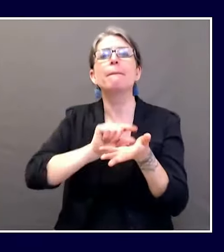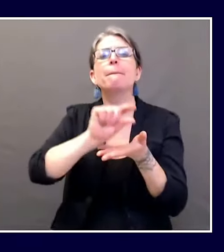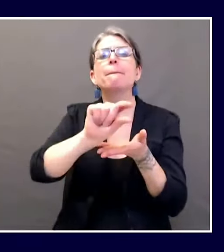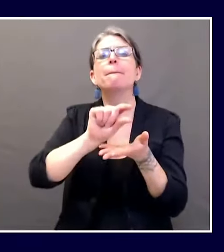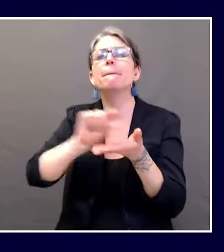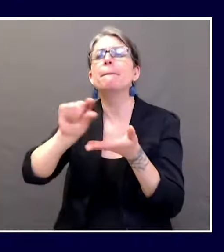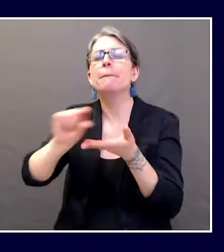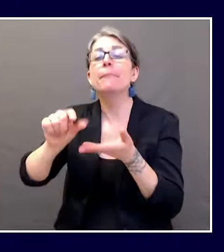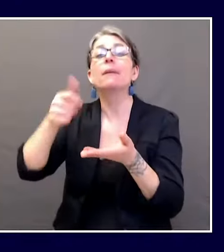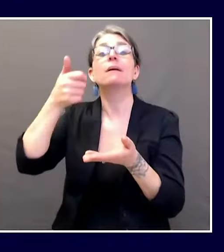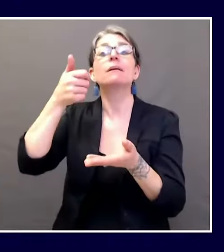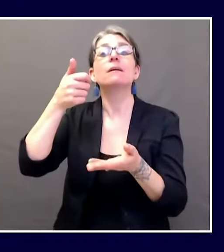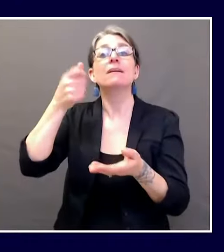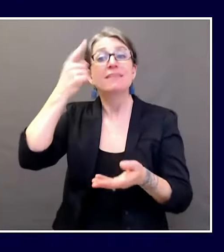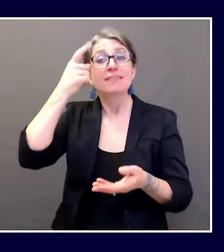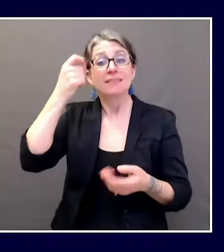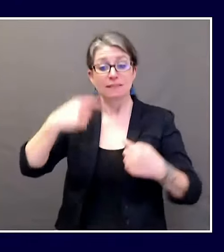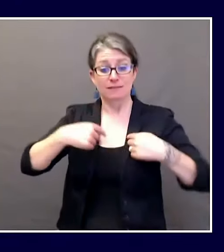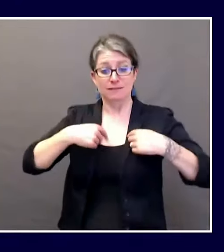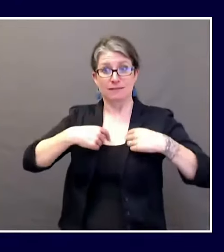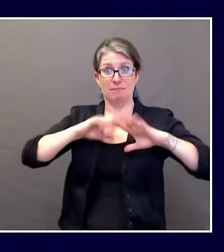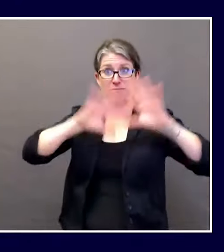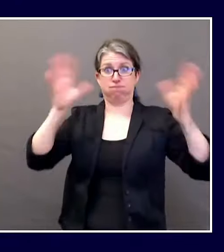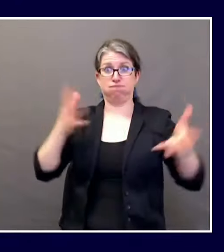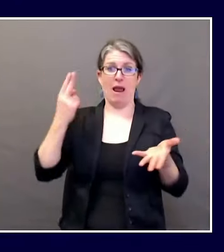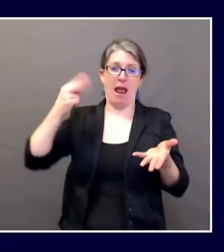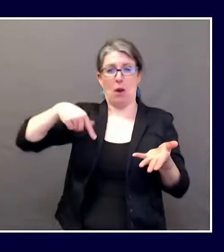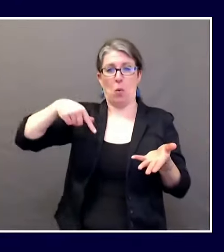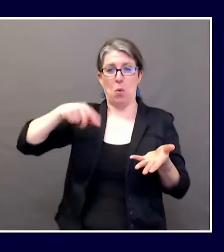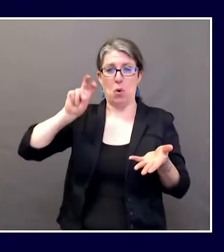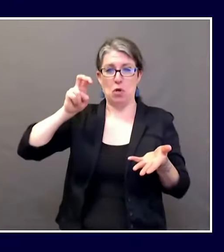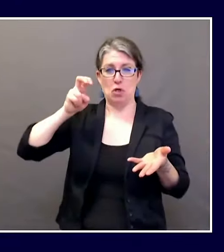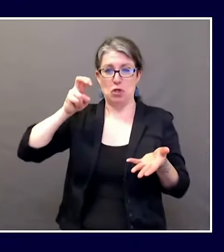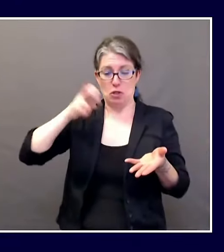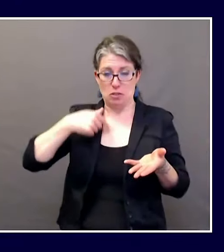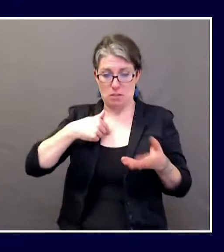that way there's not excess vaccine and there's no doses left over.